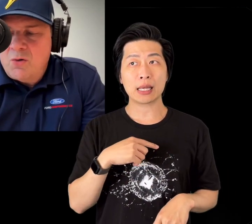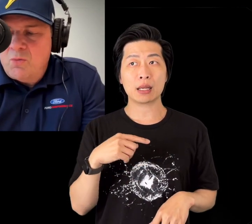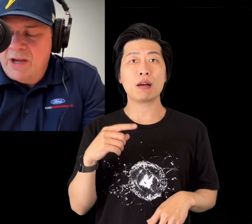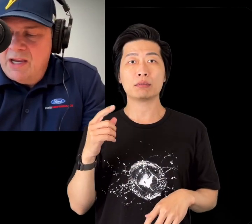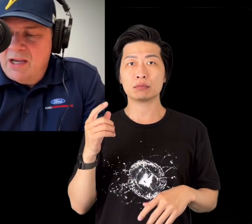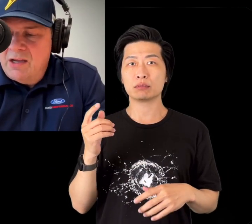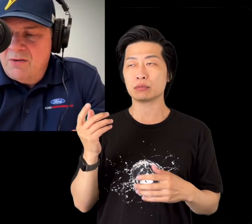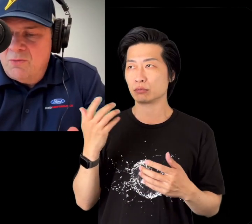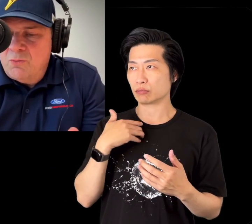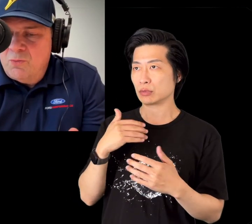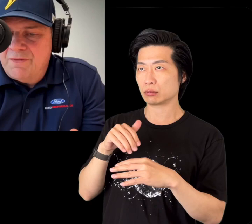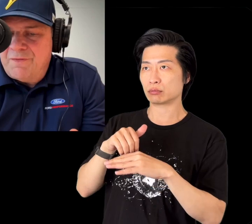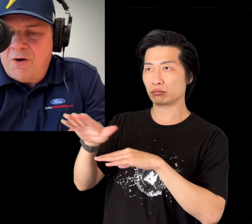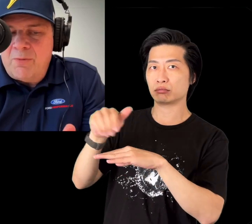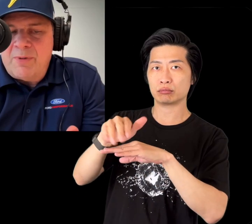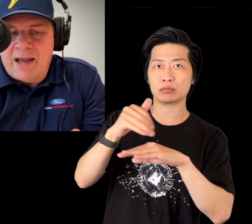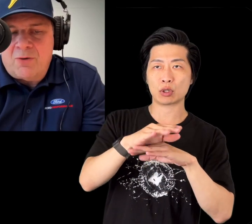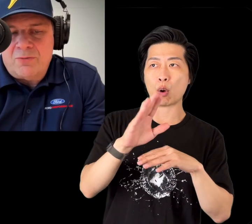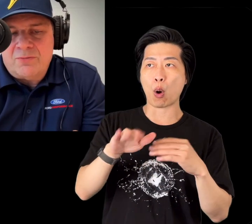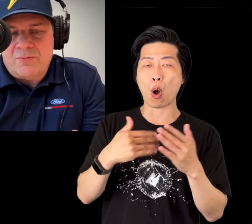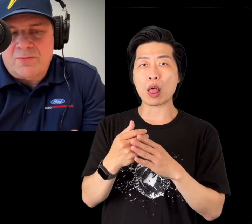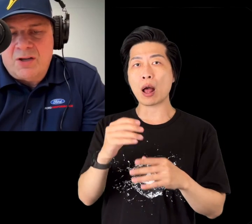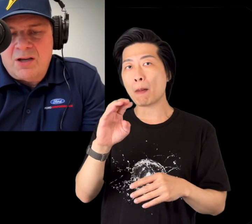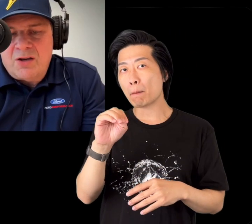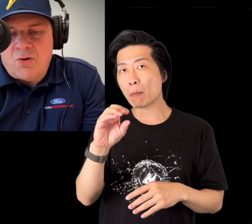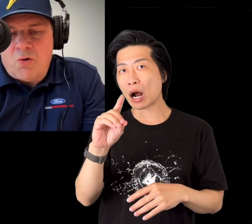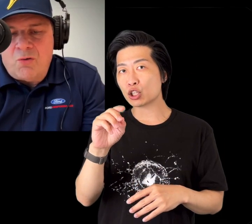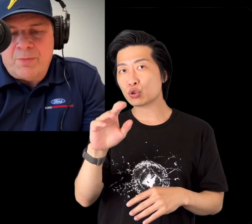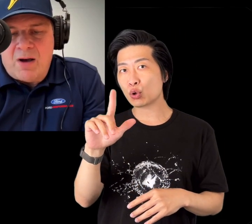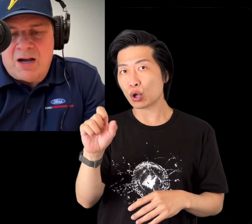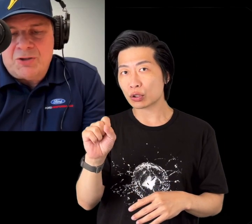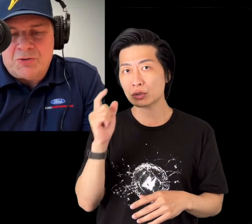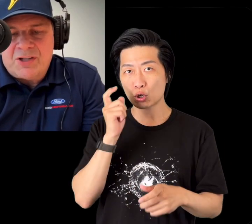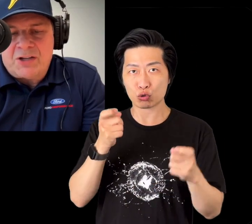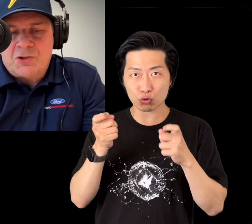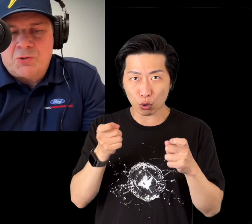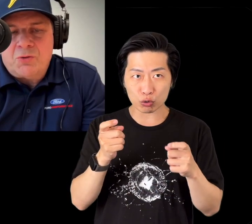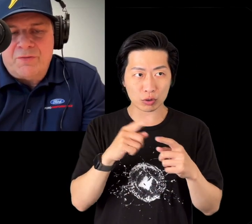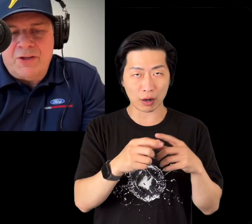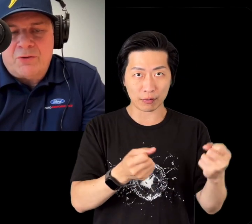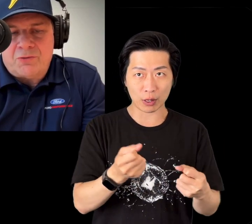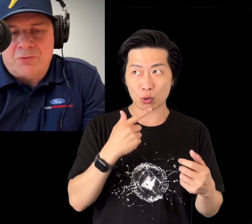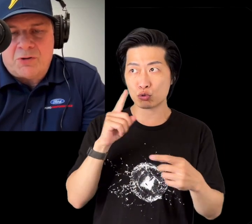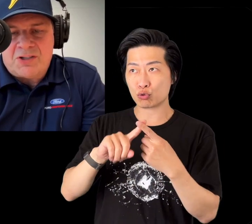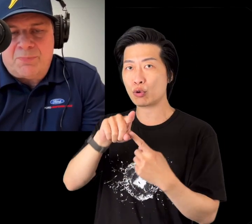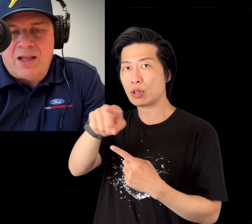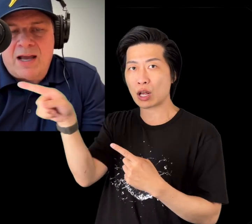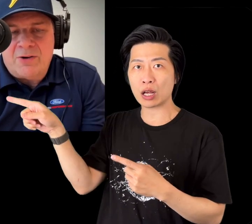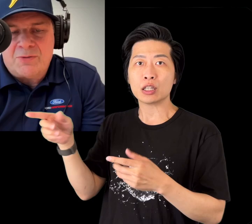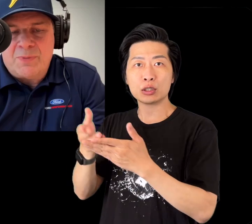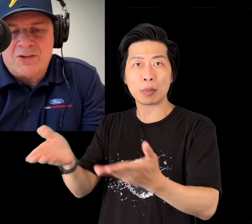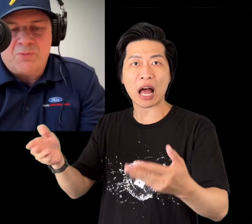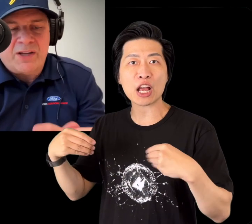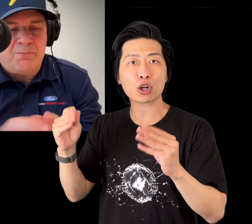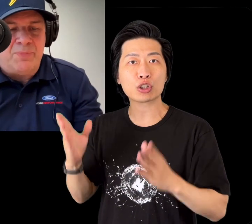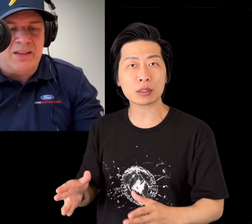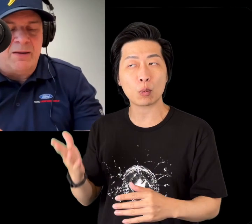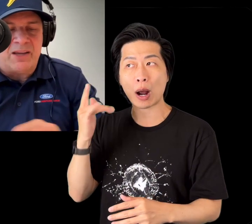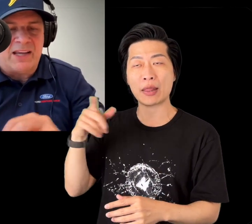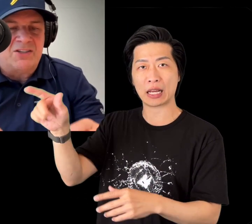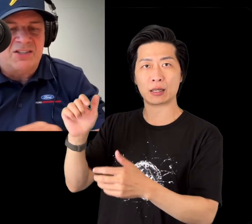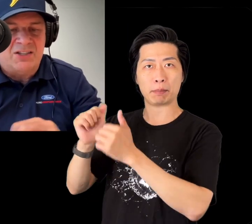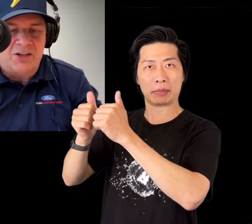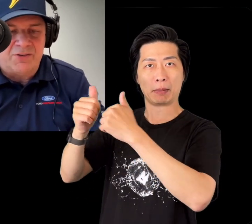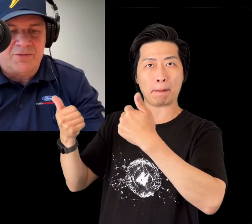Yeah. We farmed out all the modules that control the vehicles to our suppliers because we could bid